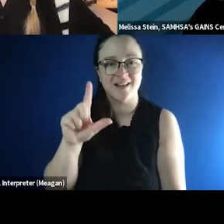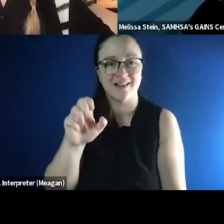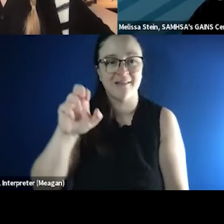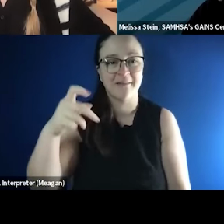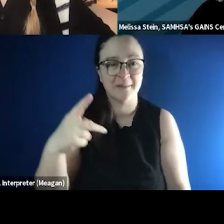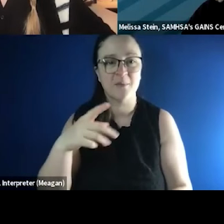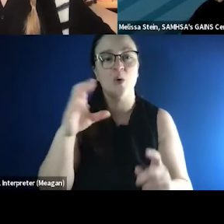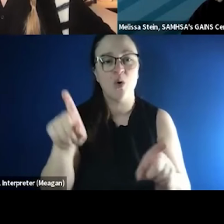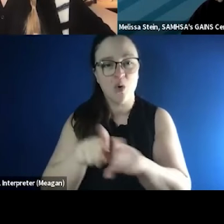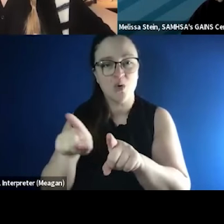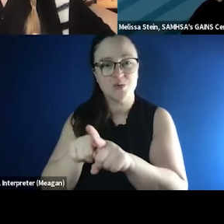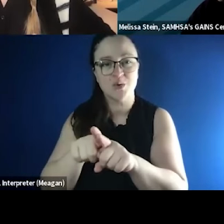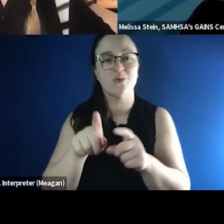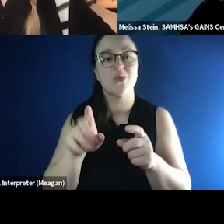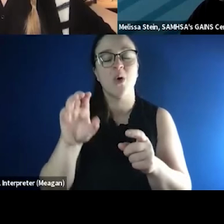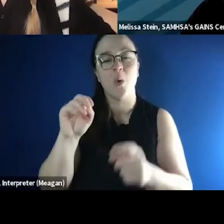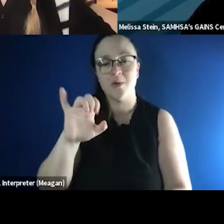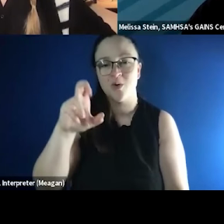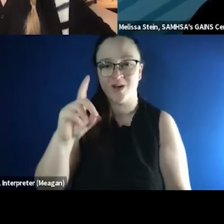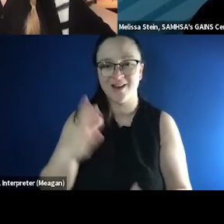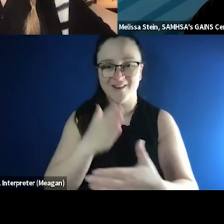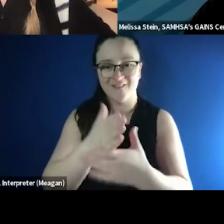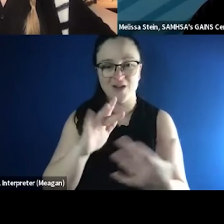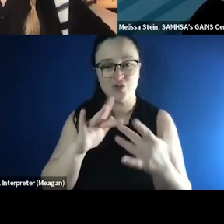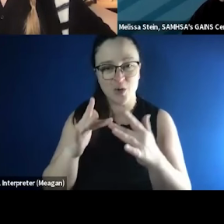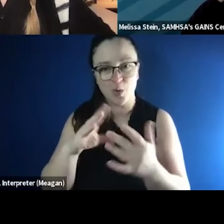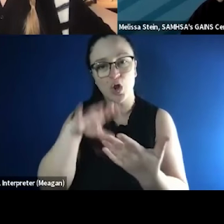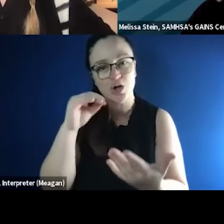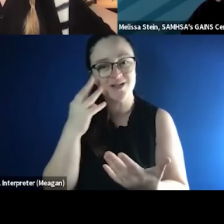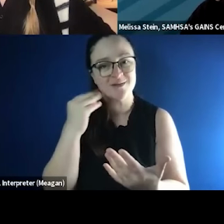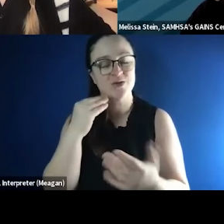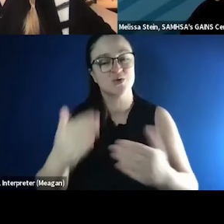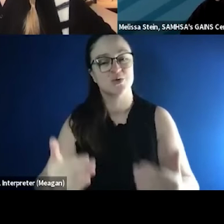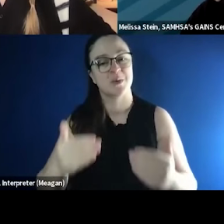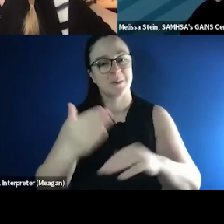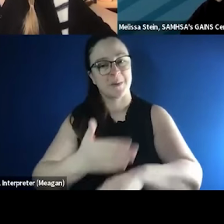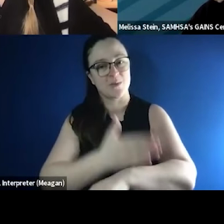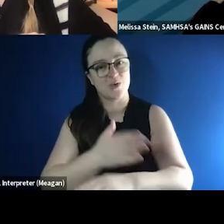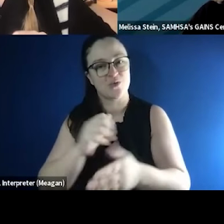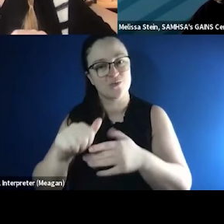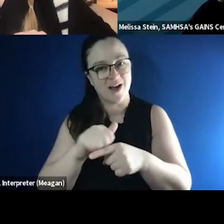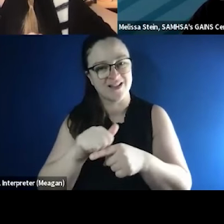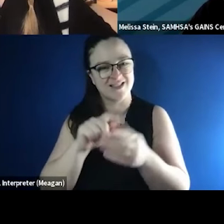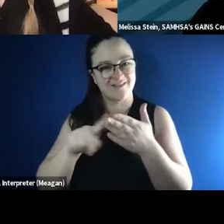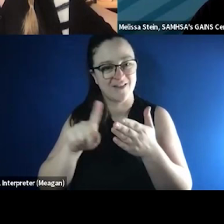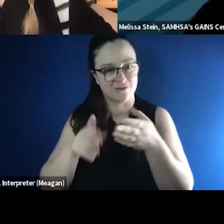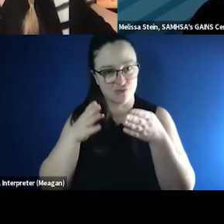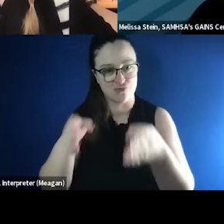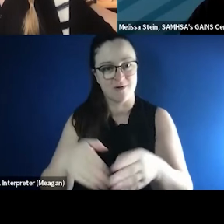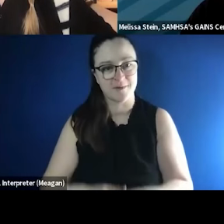Justice Community Opioid Intervention Network, Learning Experiences to Advance Practice, Investigator Track.